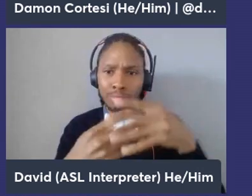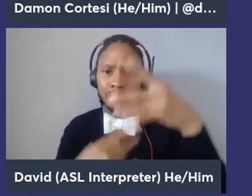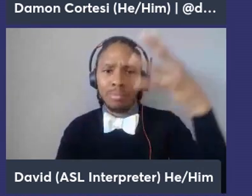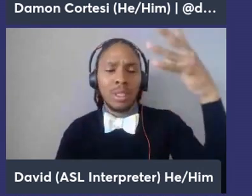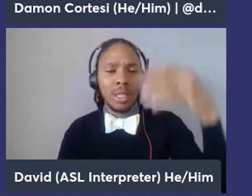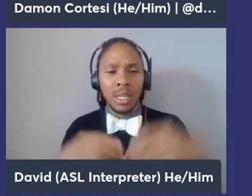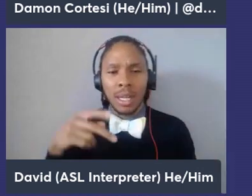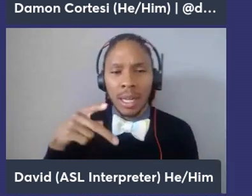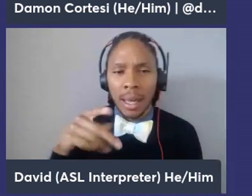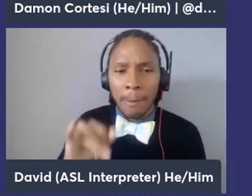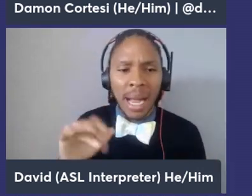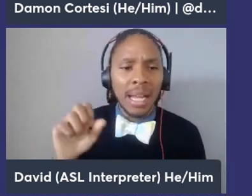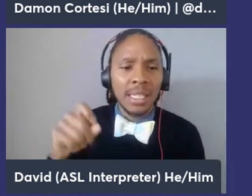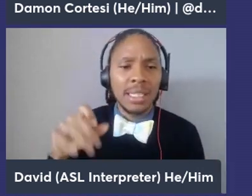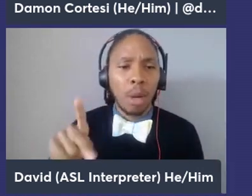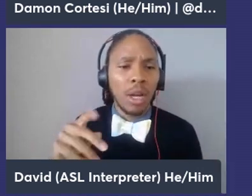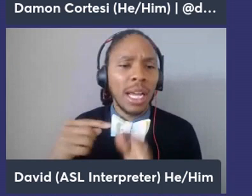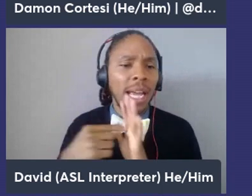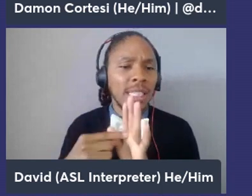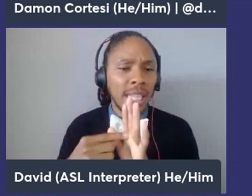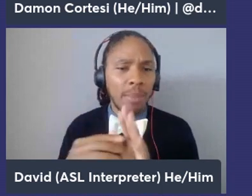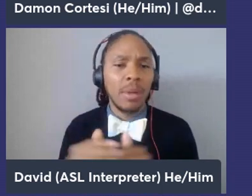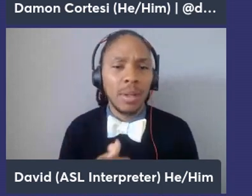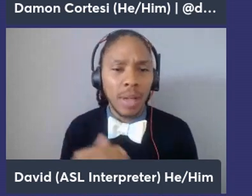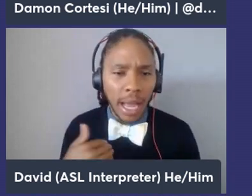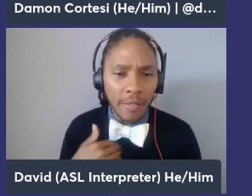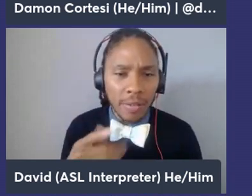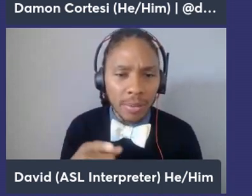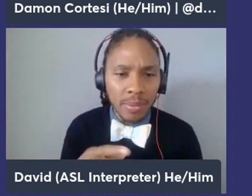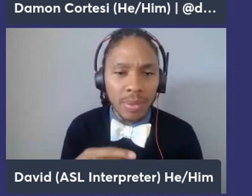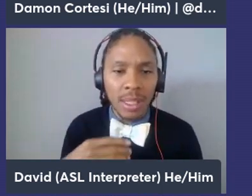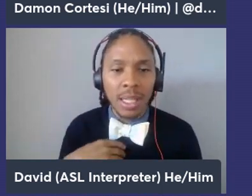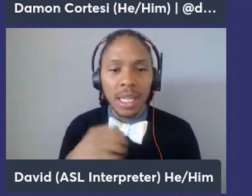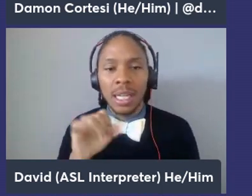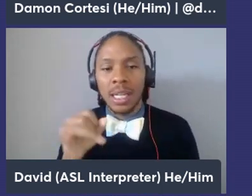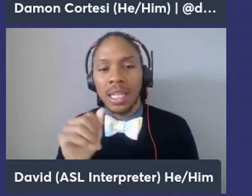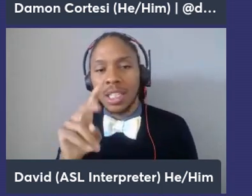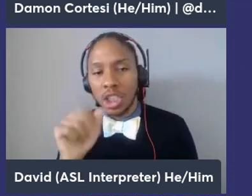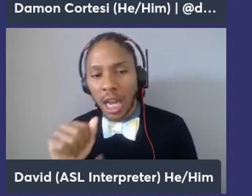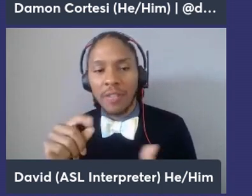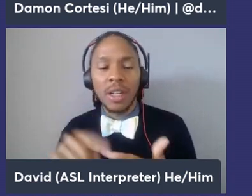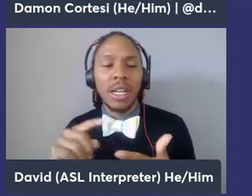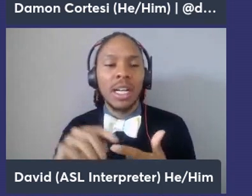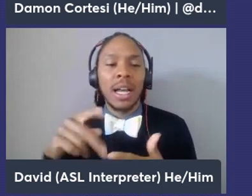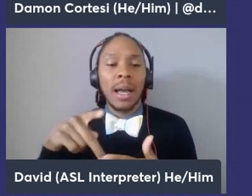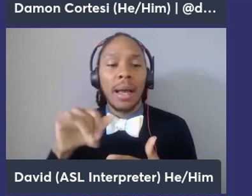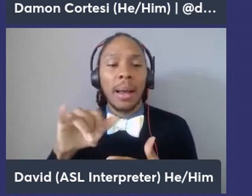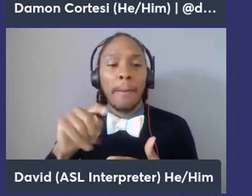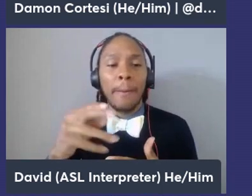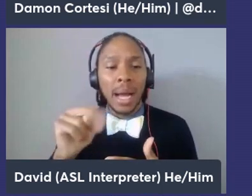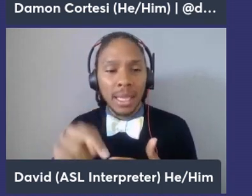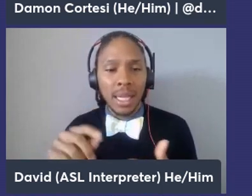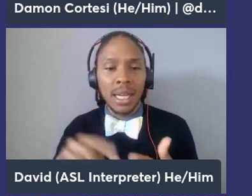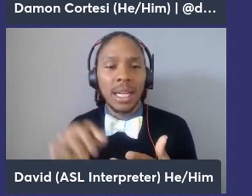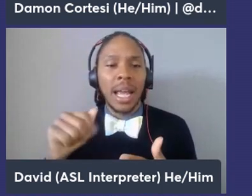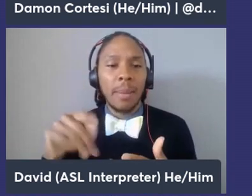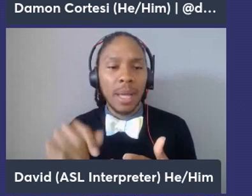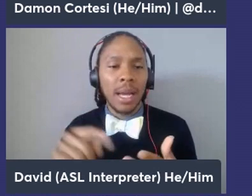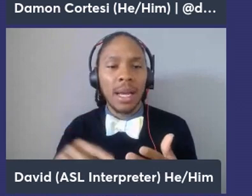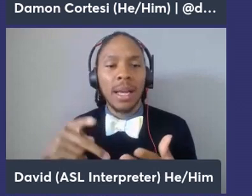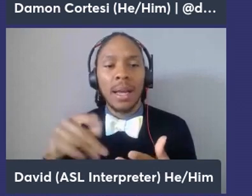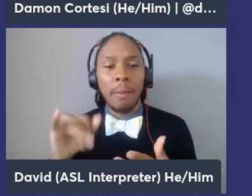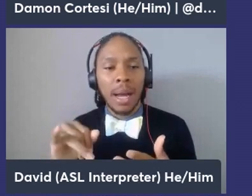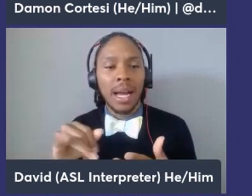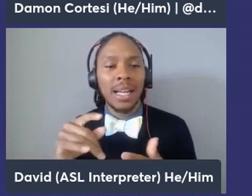PySpark examples in here as well. So in this examples folder, I've got some Java API, Python API, and PySpark examples, including that extreme